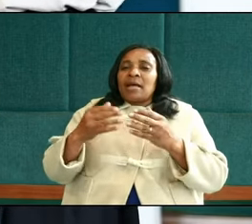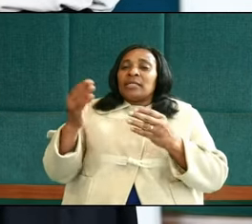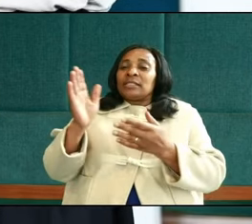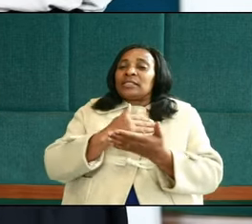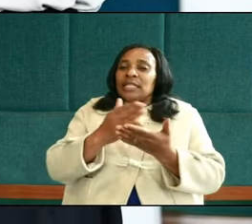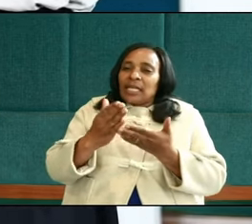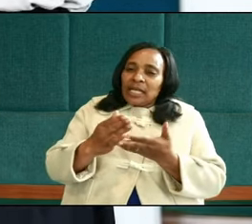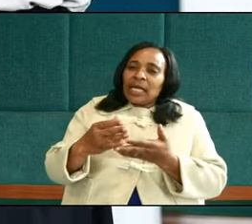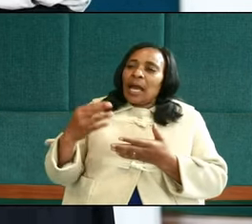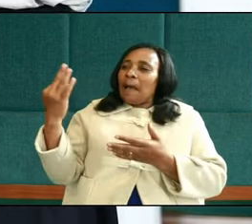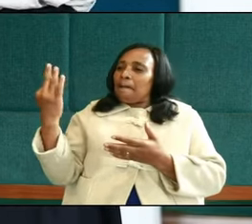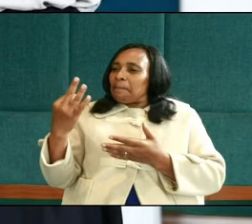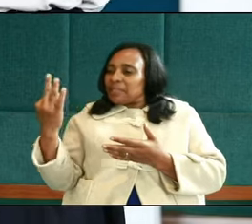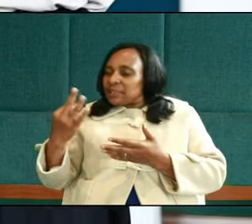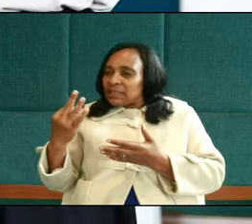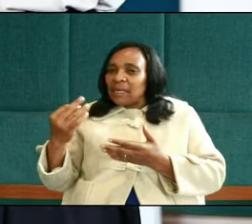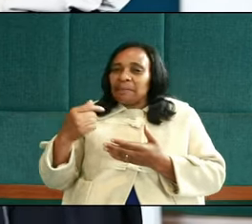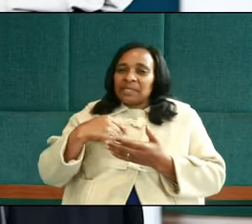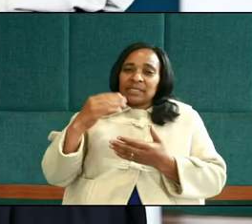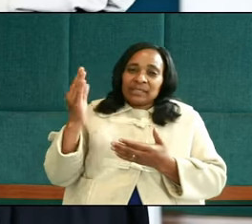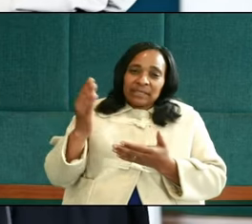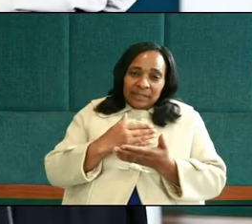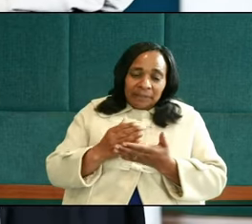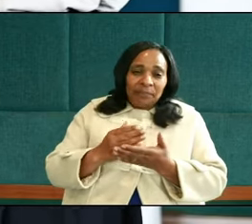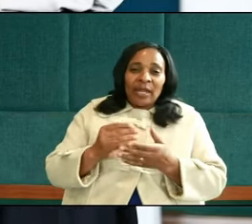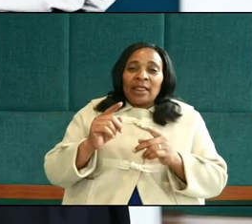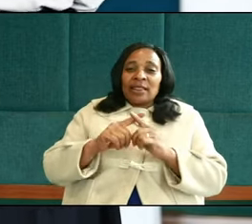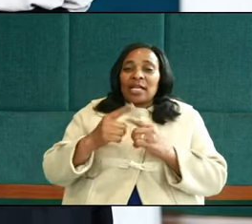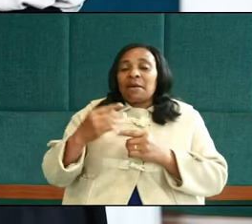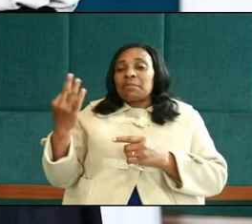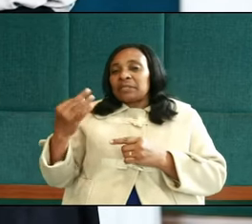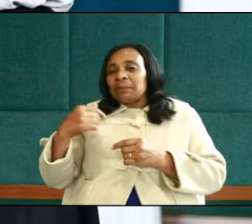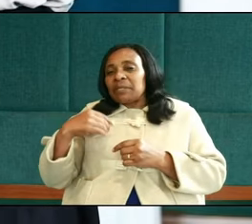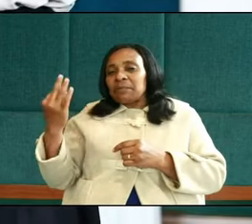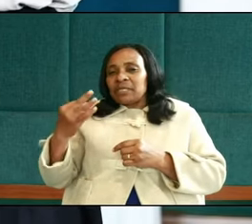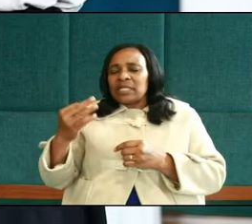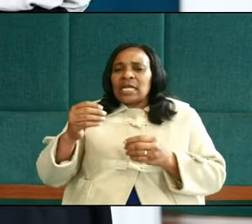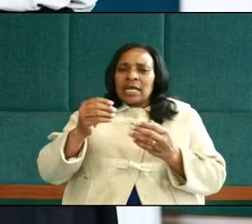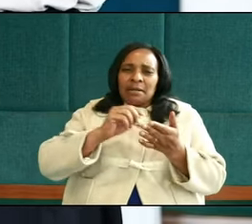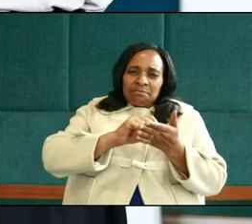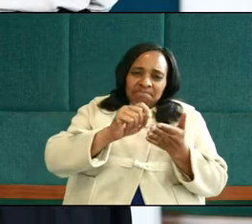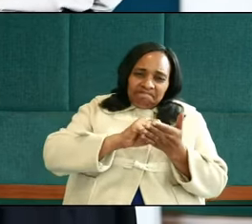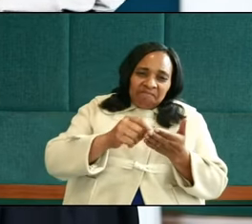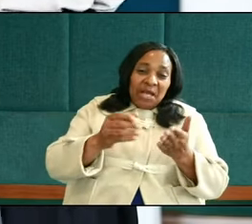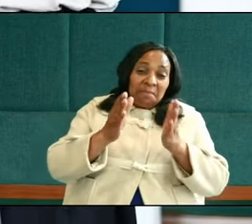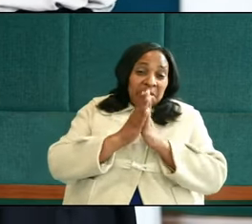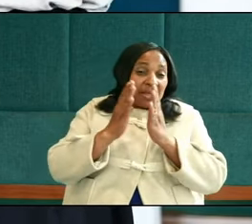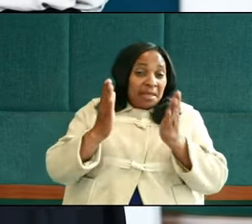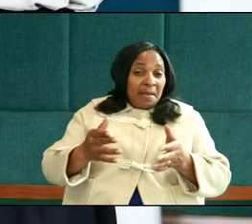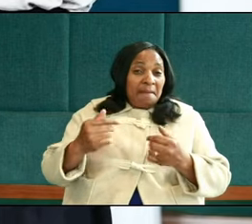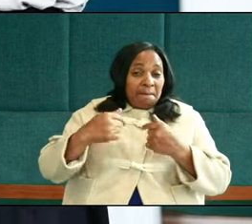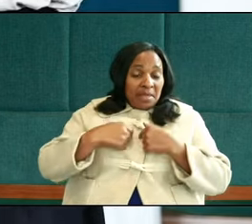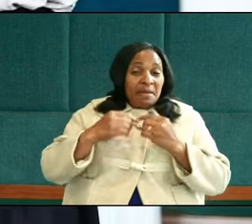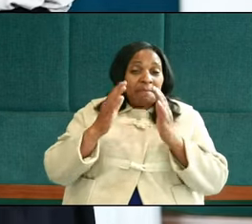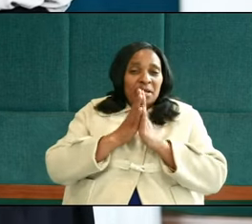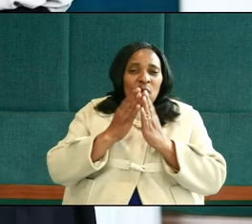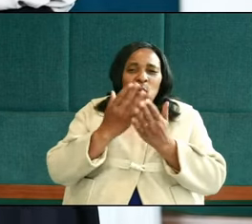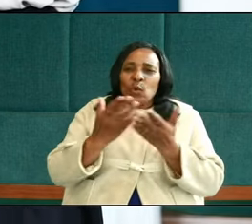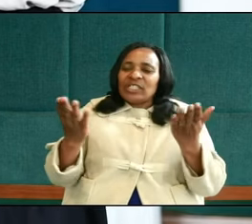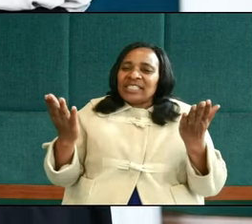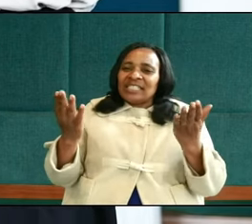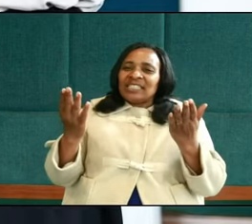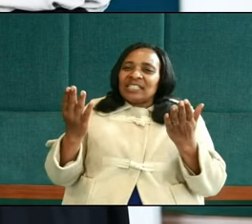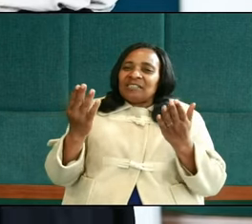singer, let me sing. A writer, let me write. A prayer, let me pray. Whatever